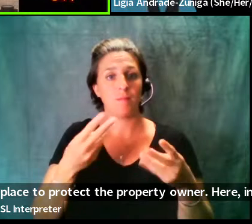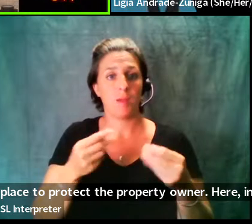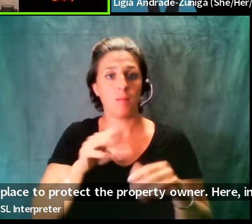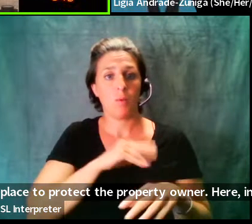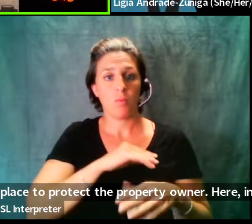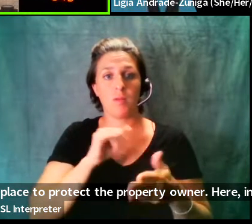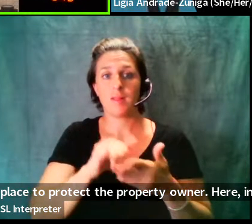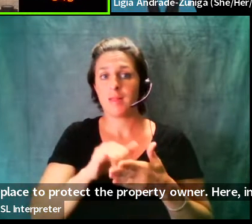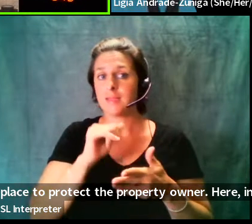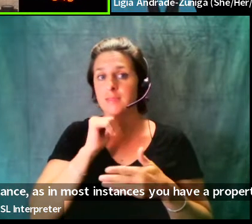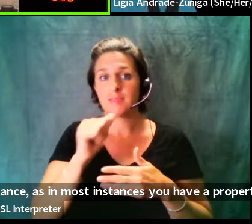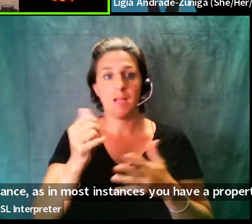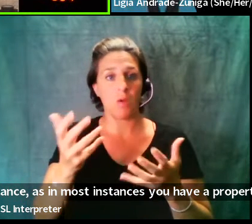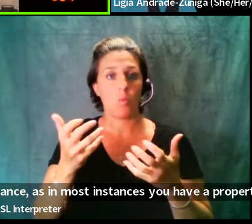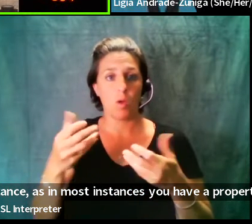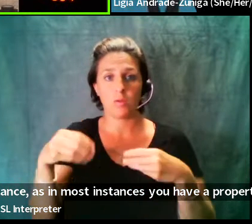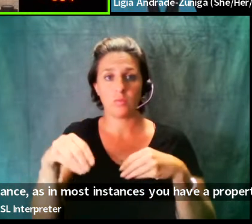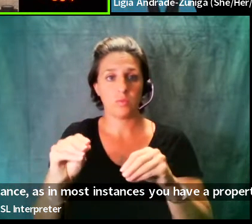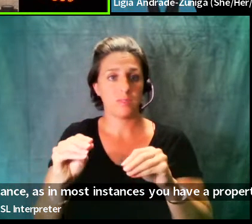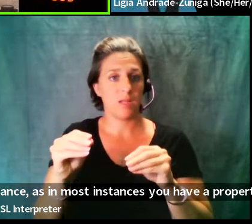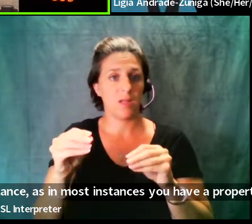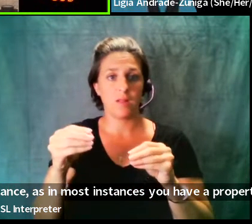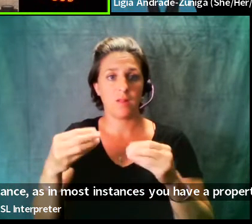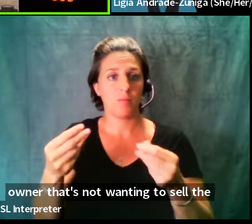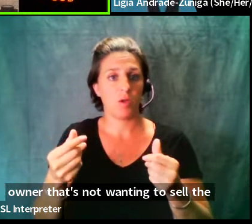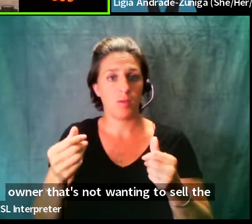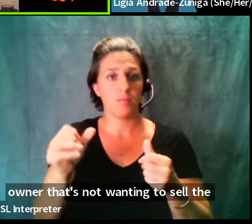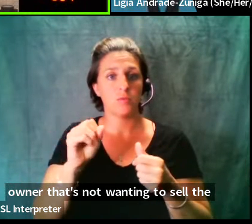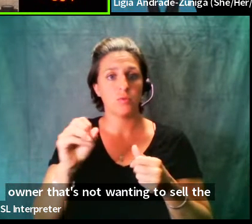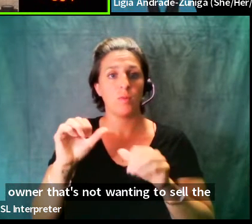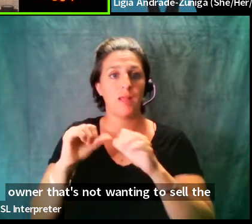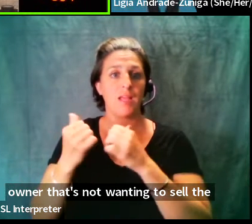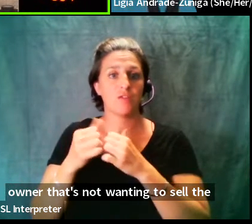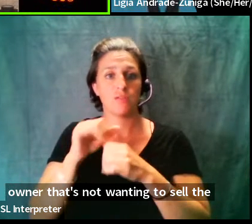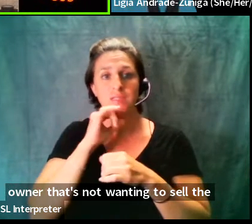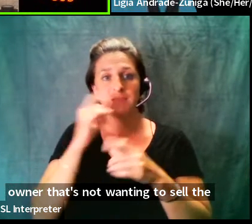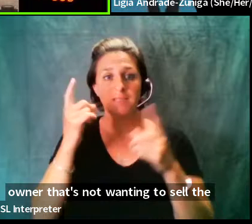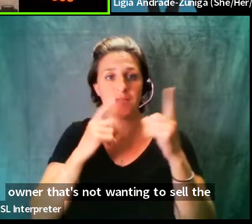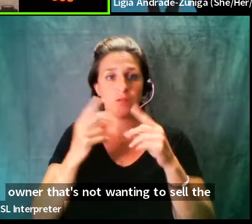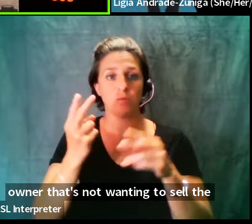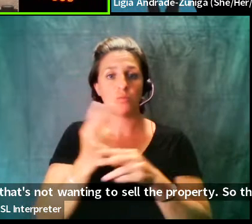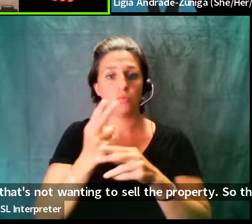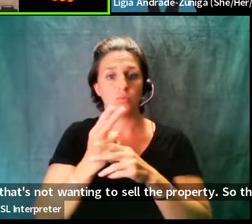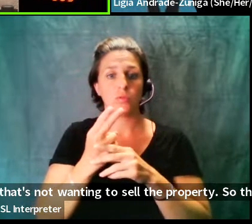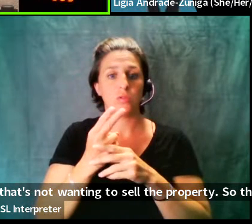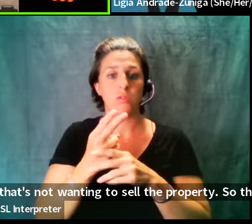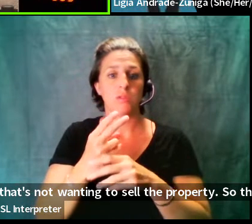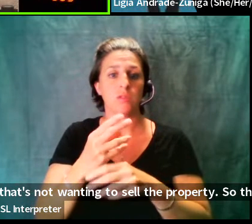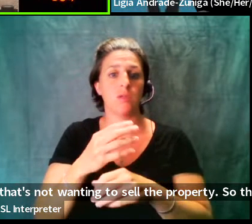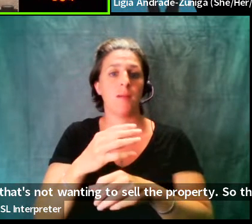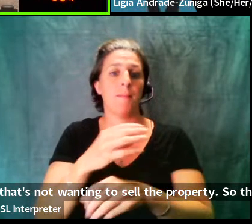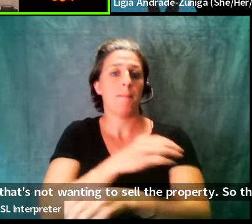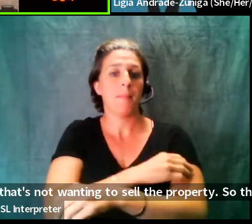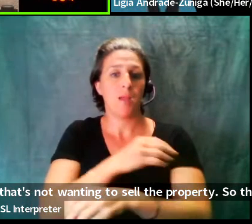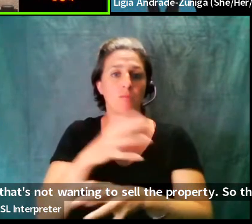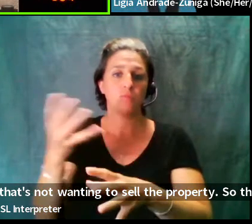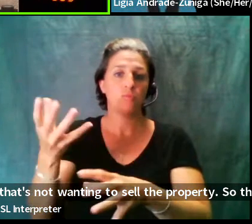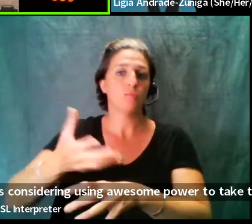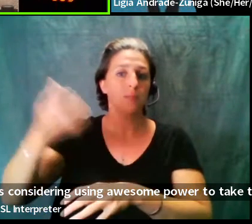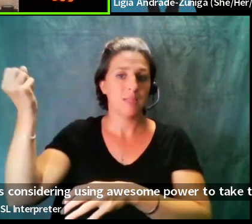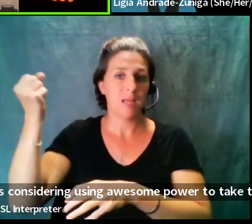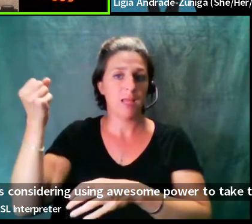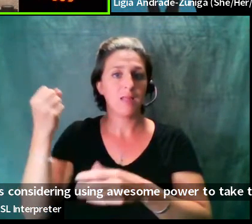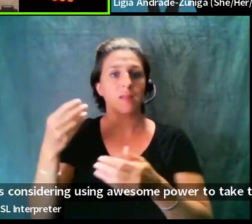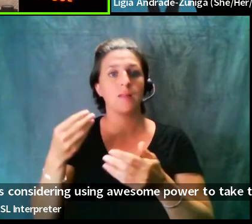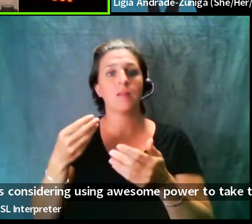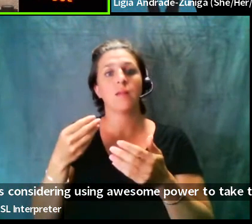not wanting to sell the property. So the agency is considering using awesome power to take the property using the power of